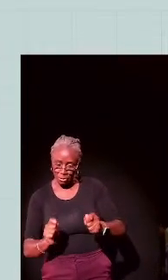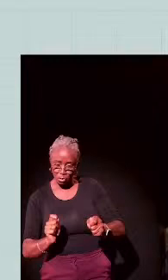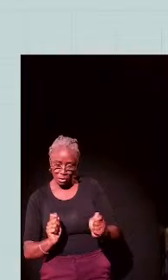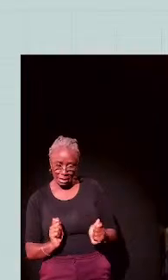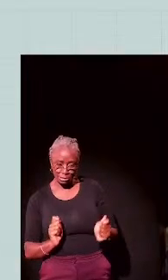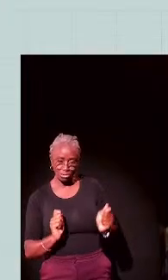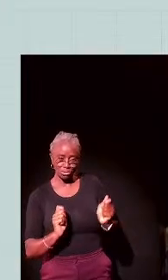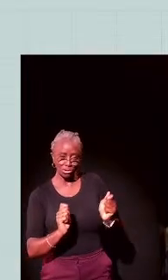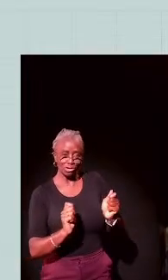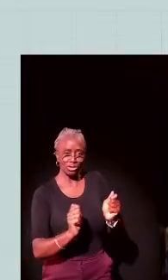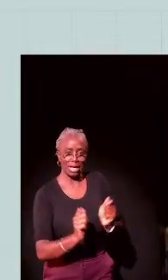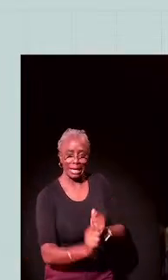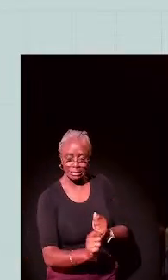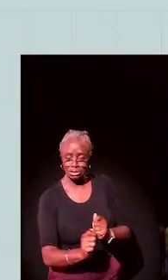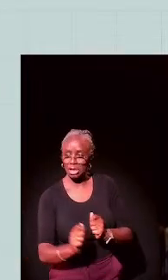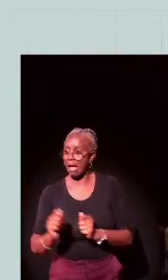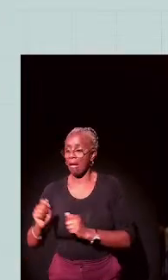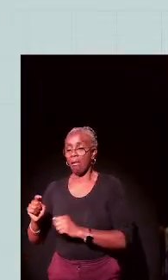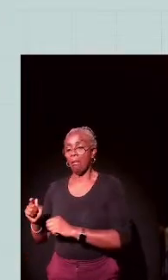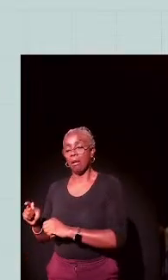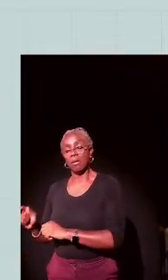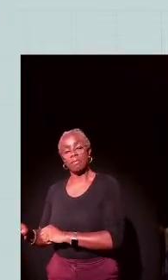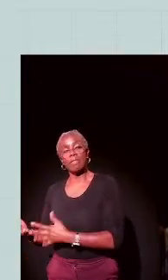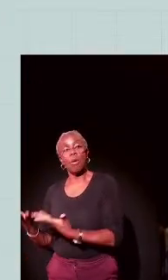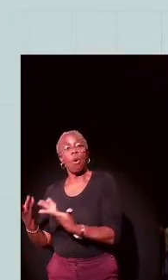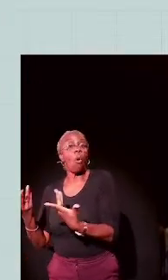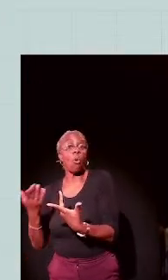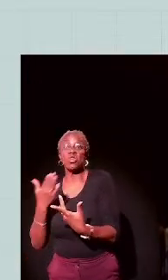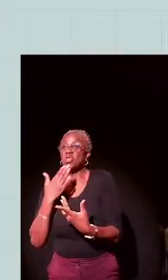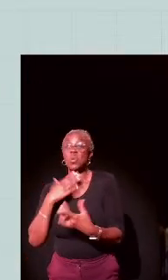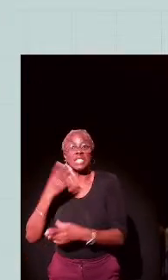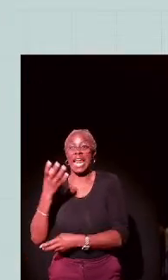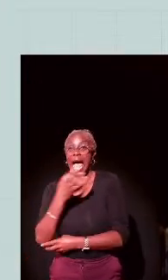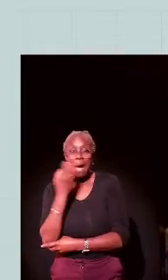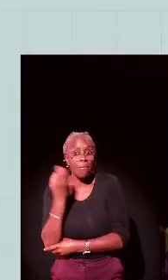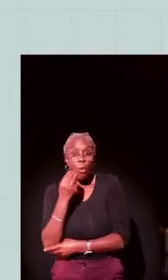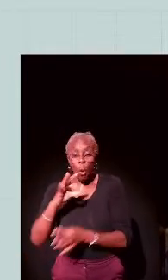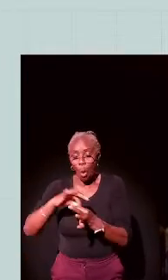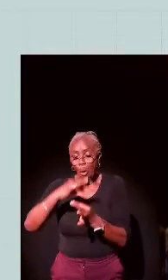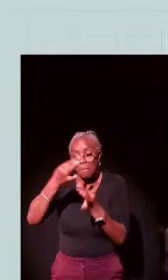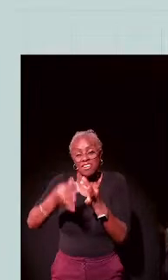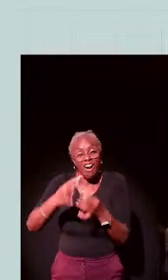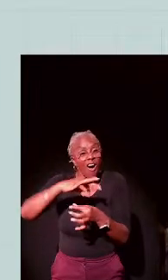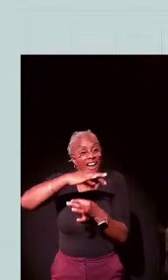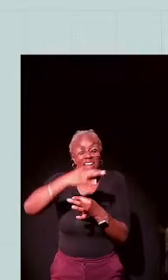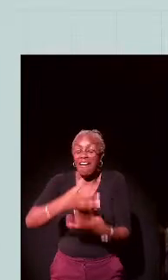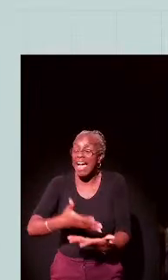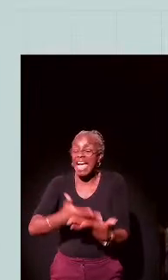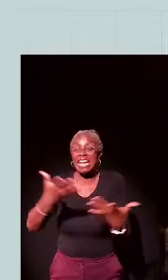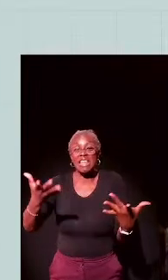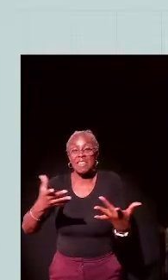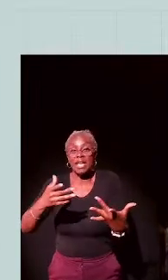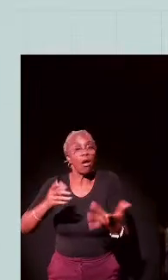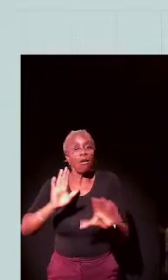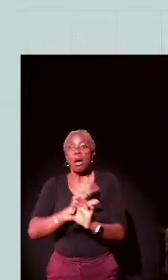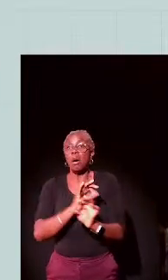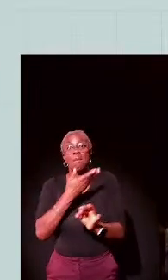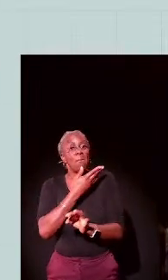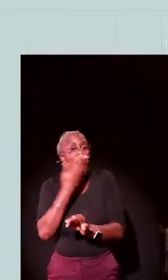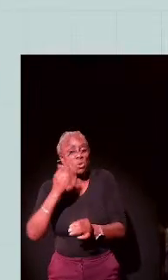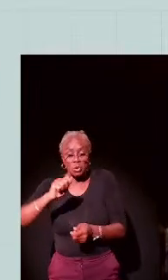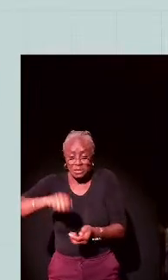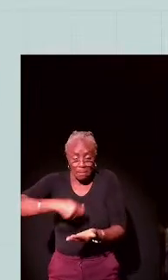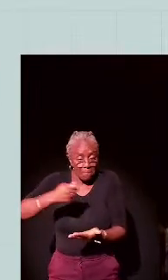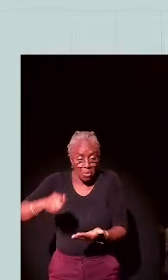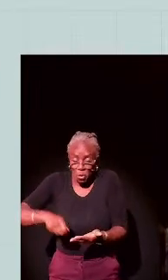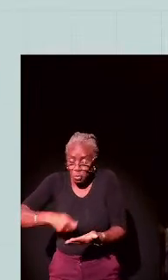use an apple, that's an household object. You could even use a banana. I've had people use it with wooden spoons or nothing at all, just kind